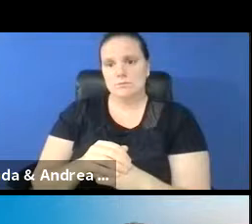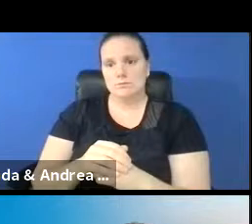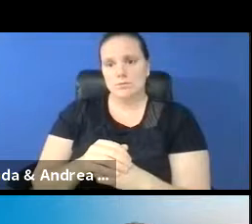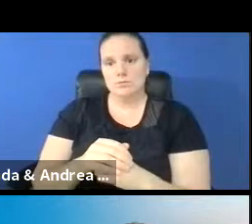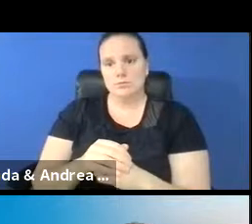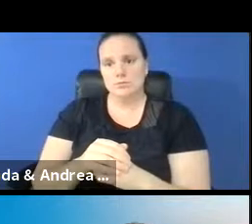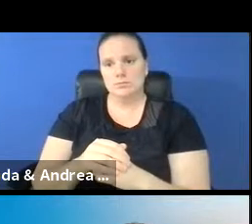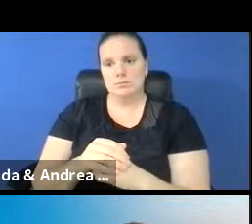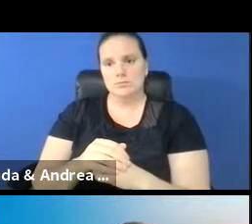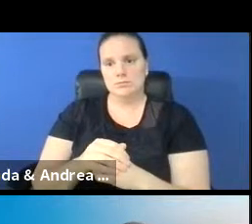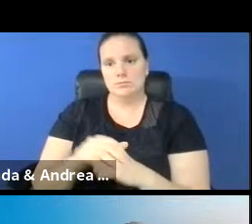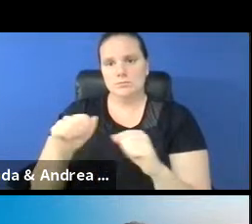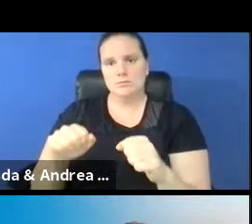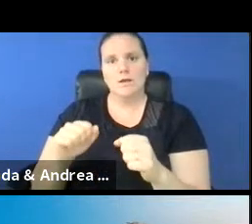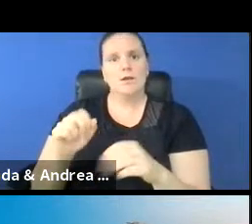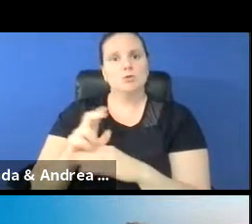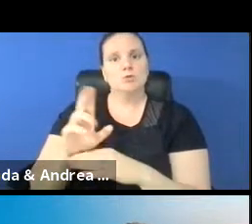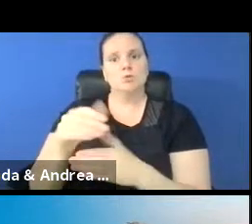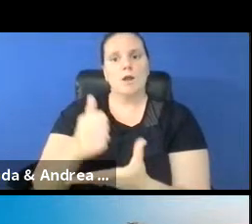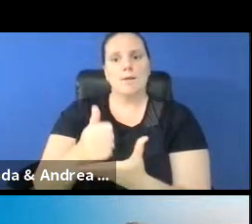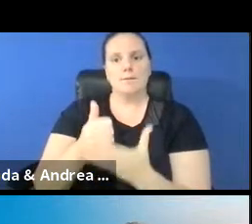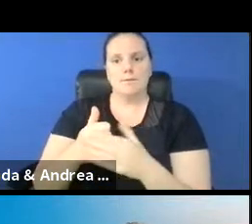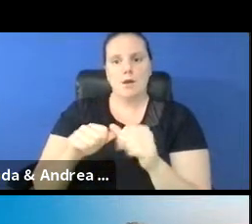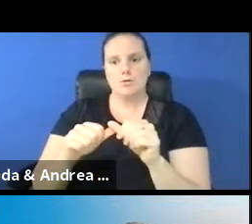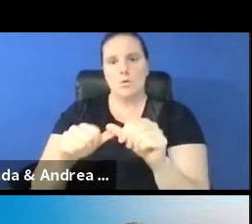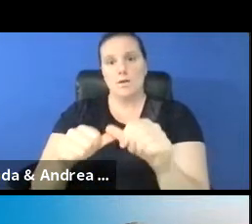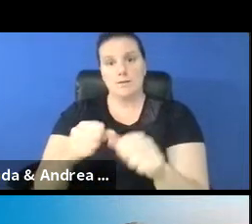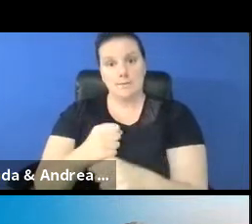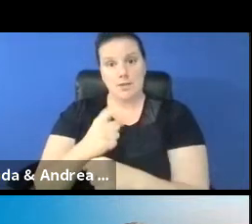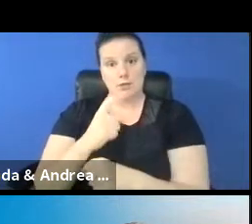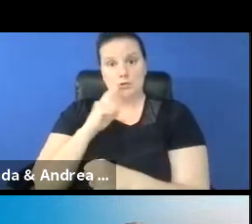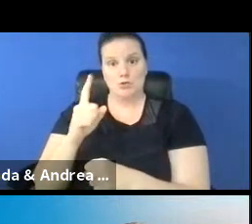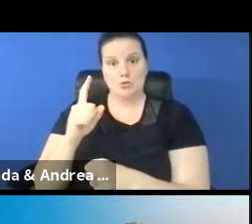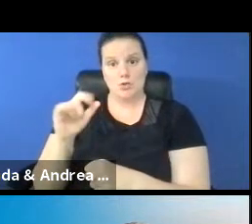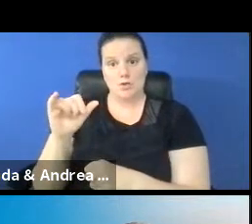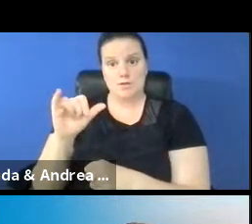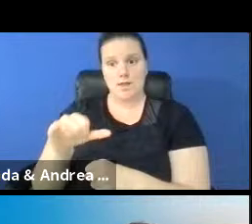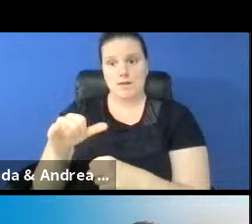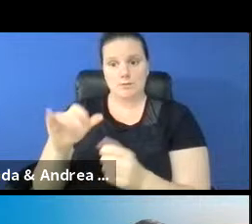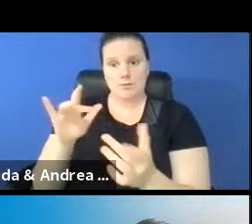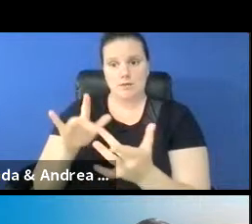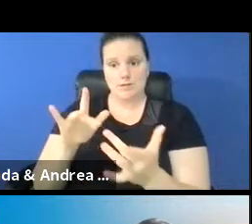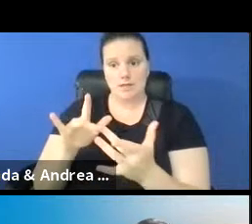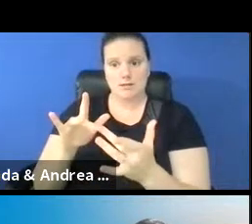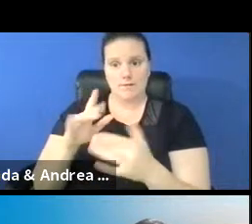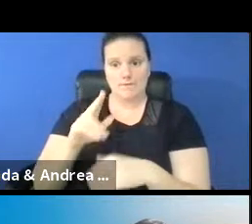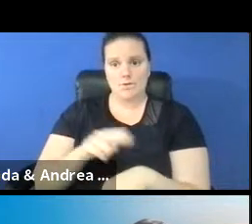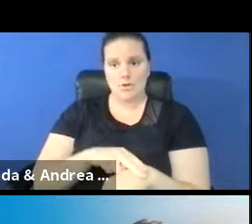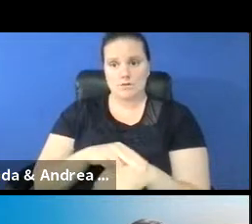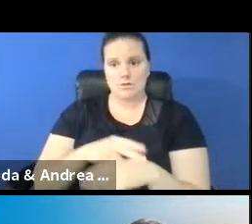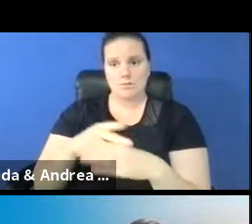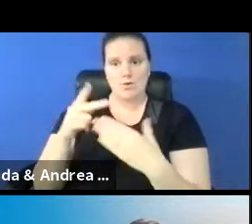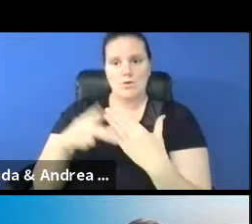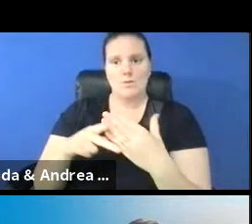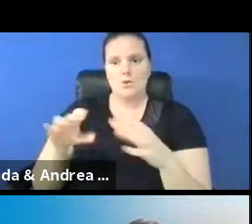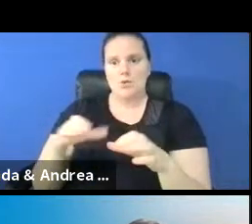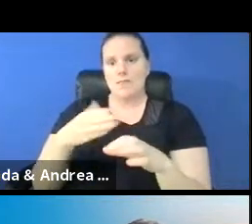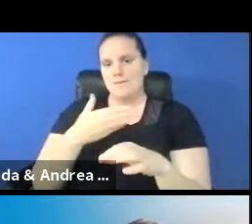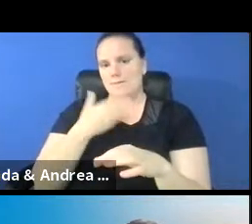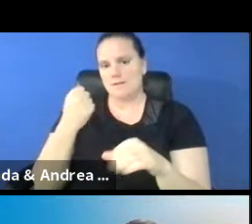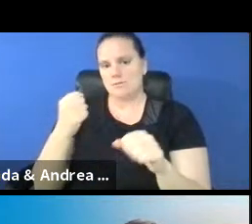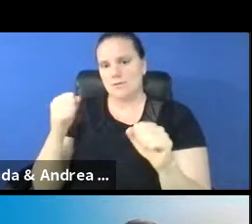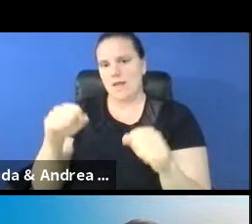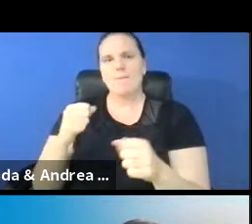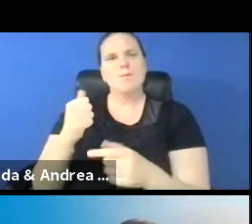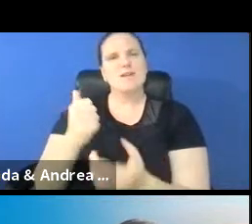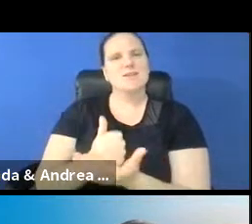really use all of your help ongoingly to ensure that we're reaching out. Of course, as a program, we're going to do the best we can, but we really need all of your